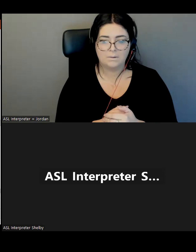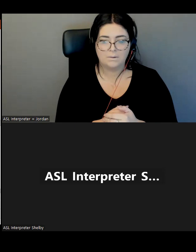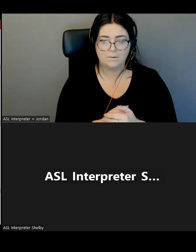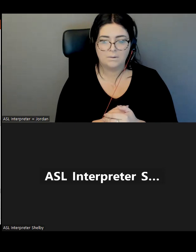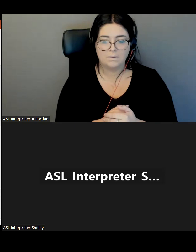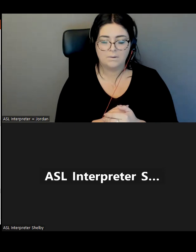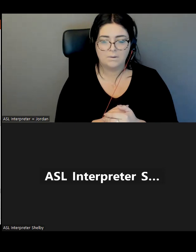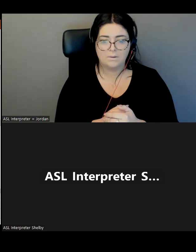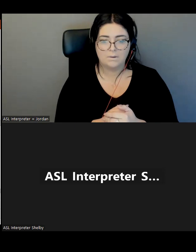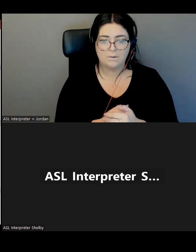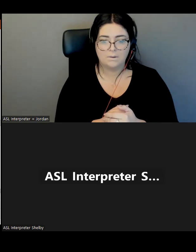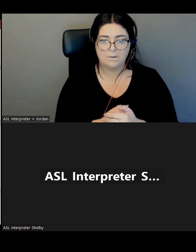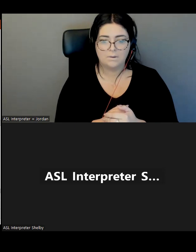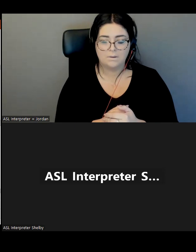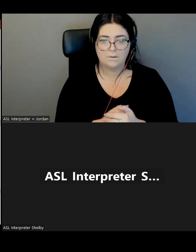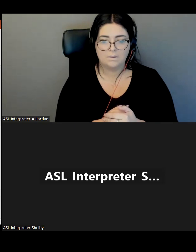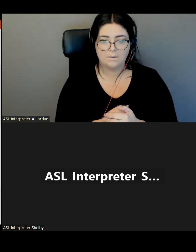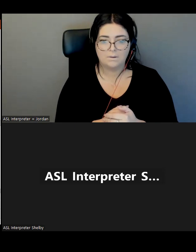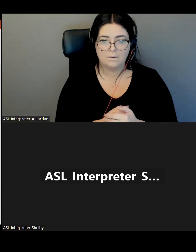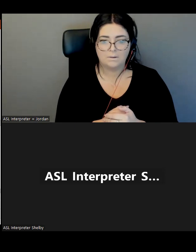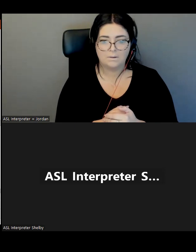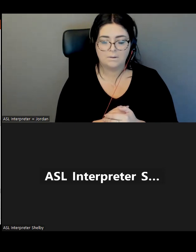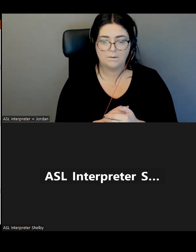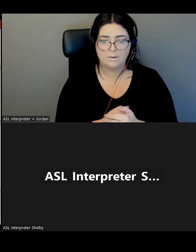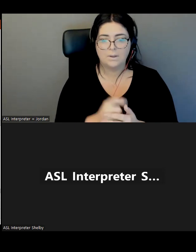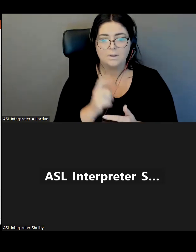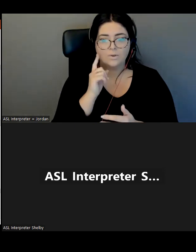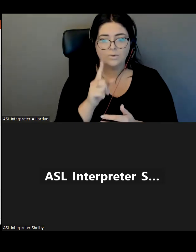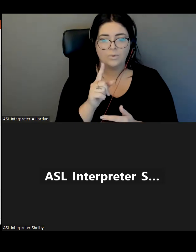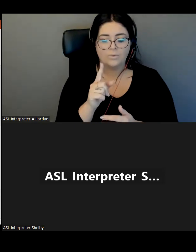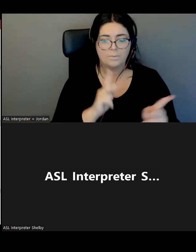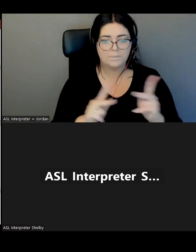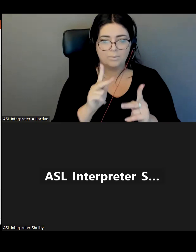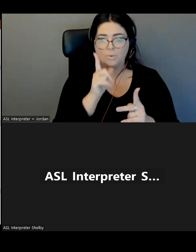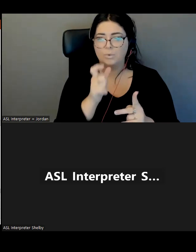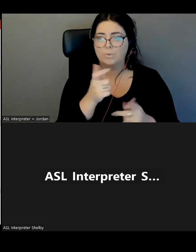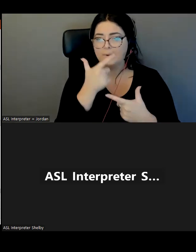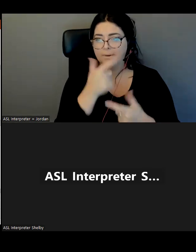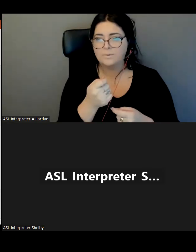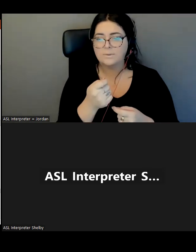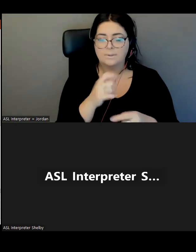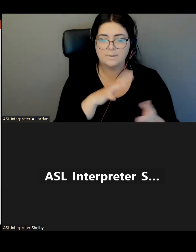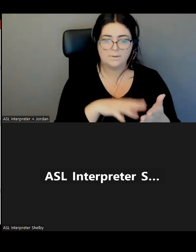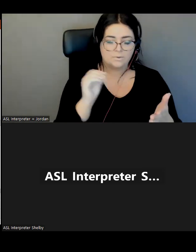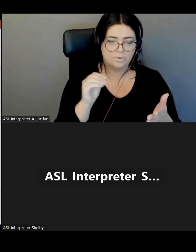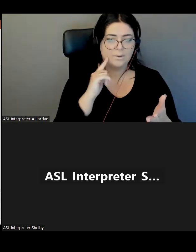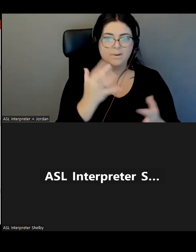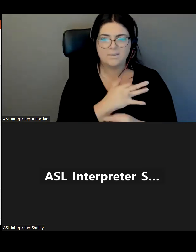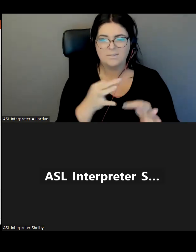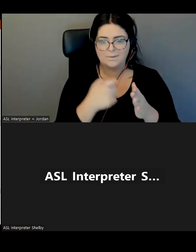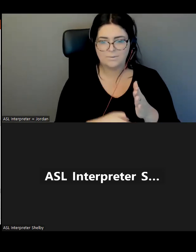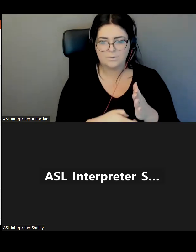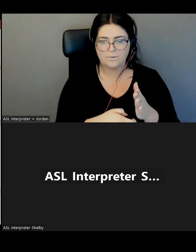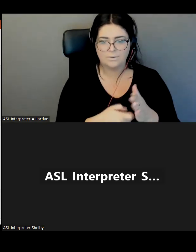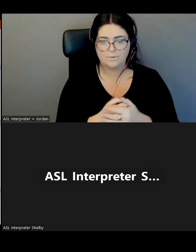and offered the training to individuals free of charge for anyone who was interested in availing of that. And our hope